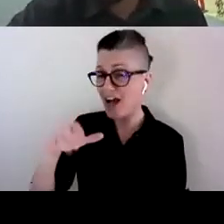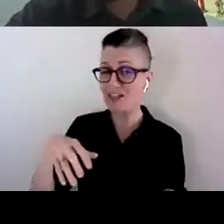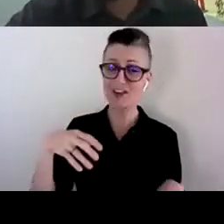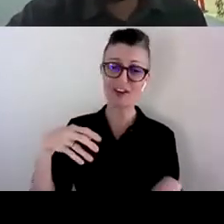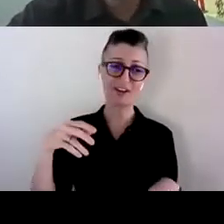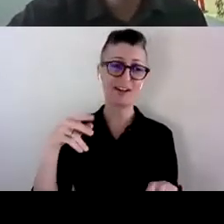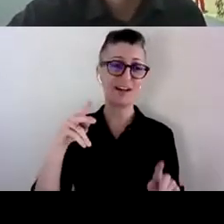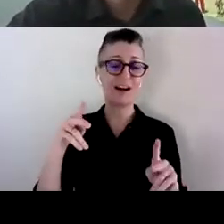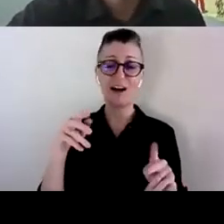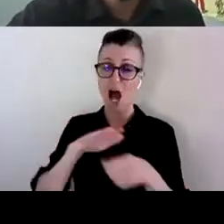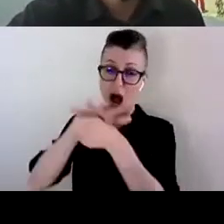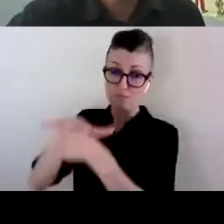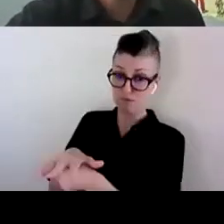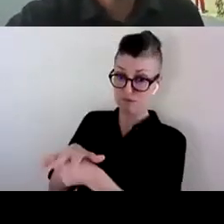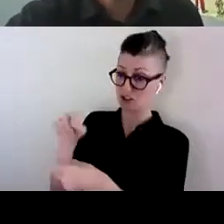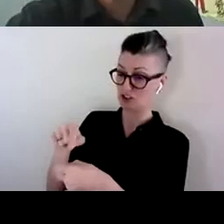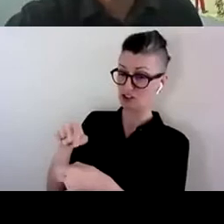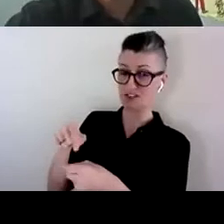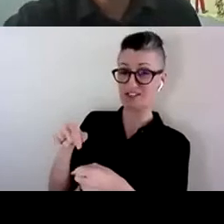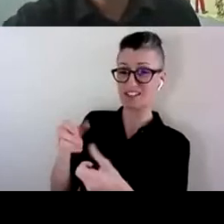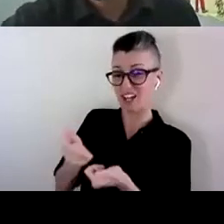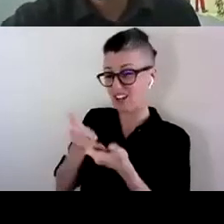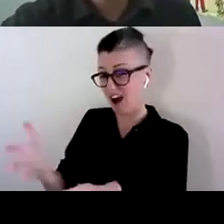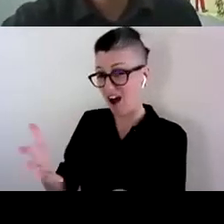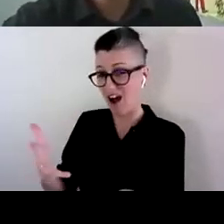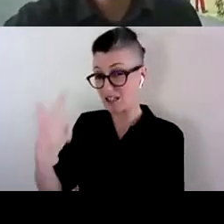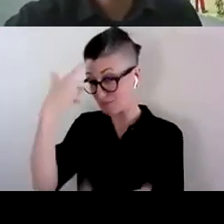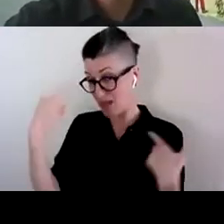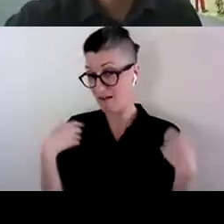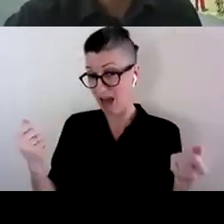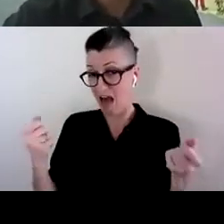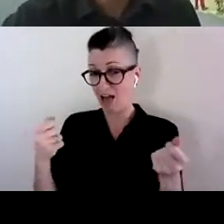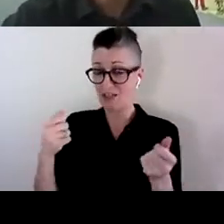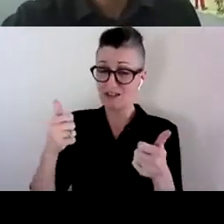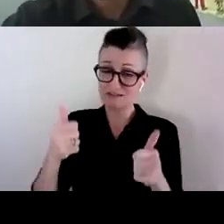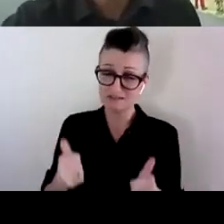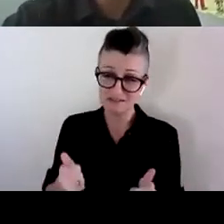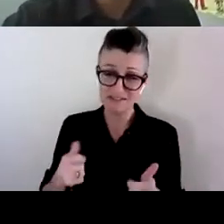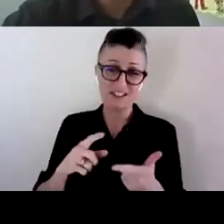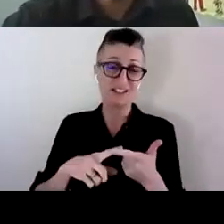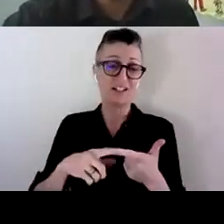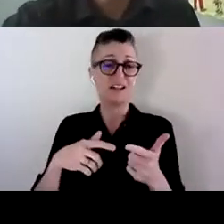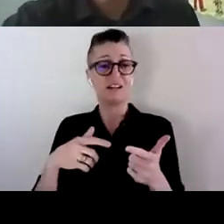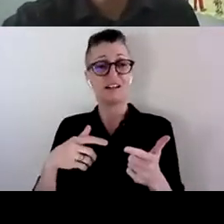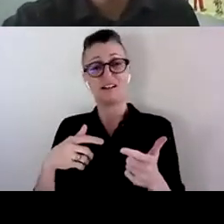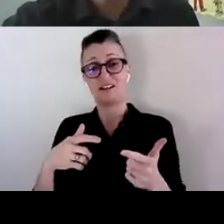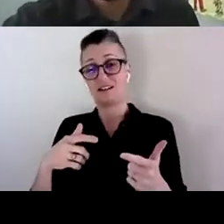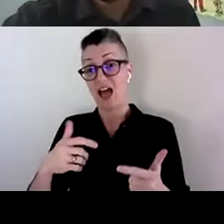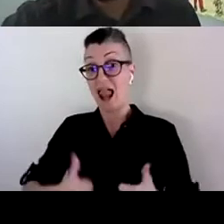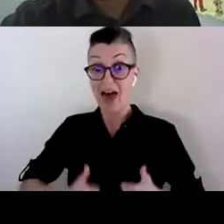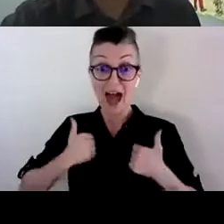poor mental health, trauma, poor self-esteem, lower life satisfaction, substance use, suicidal